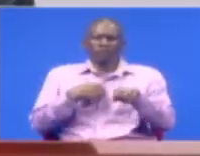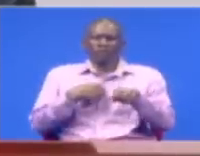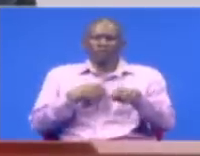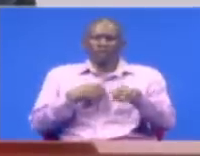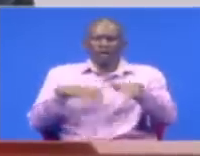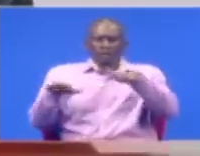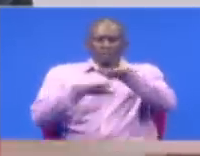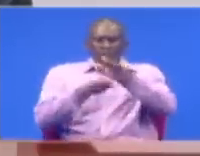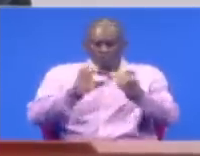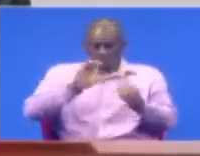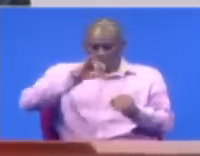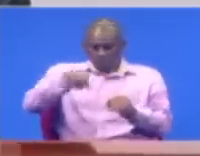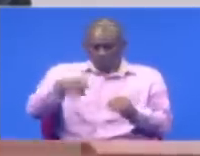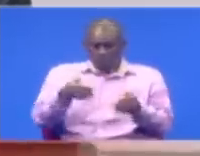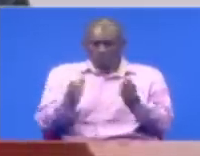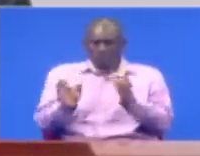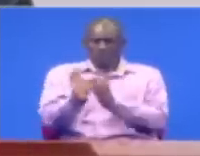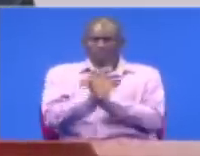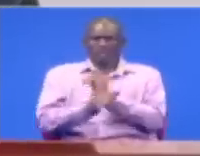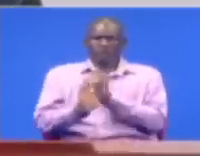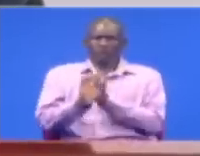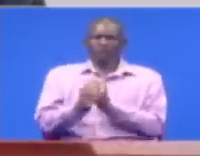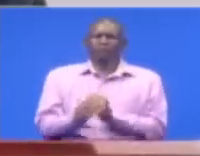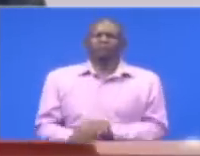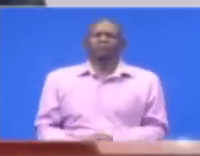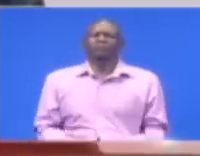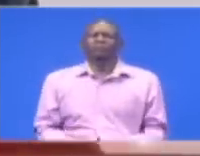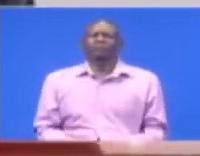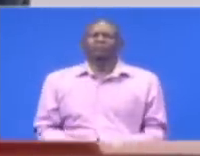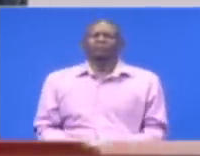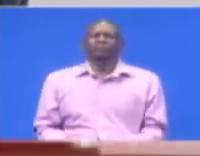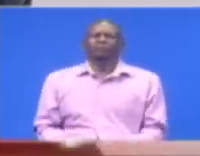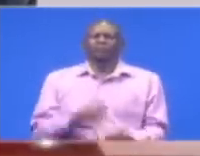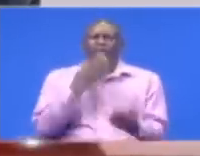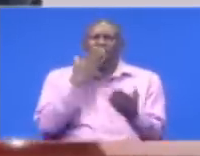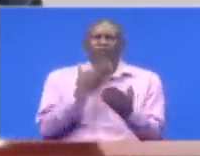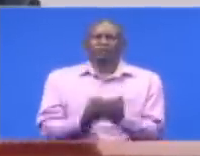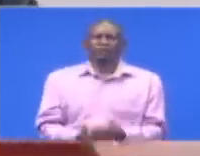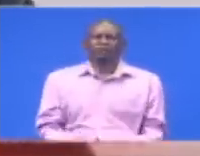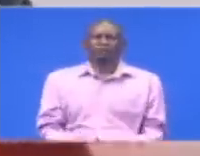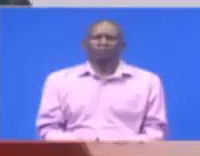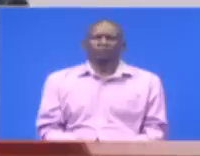Deputy Chief Justice of the Republic of Kenya. Thank you.